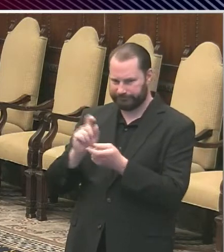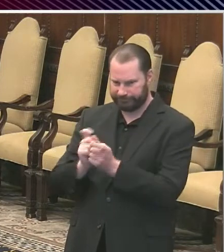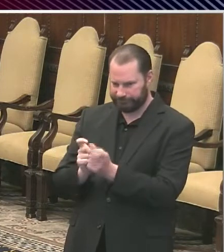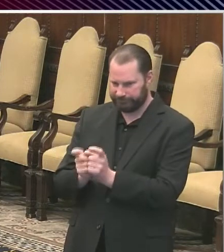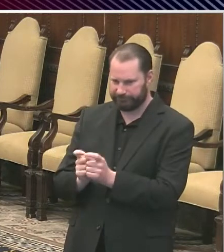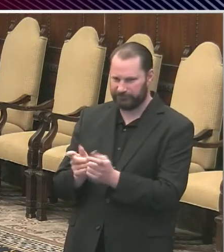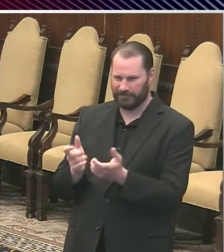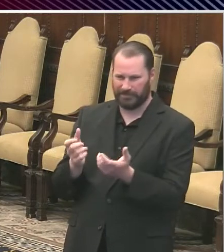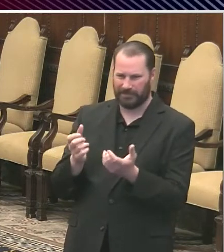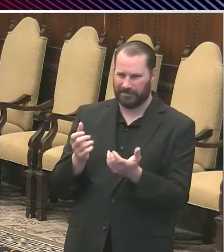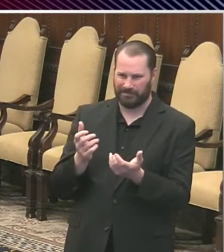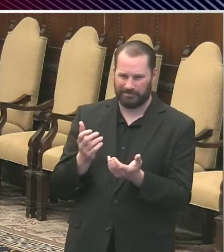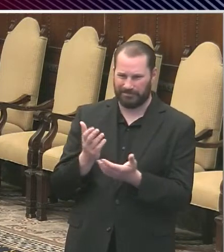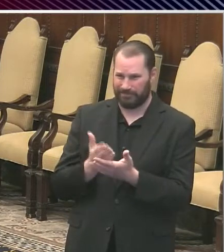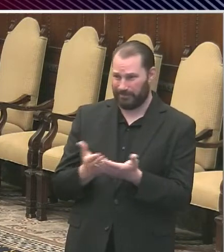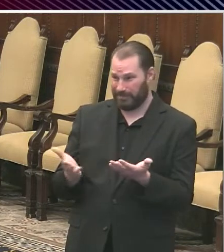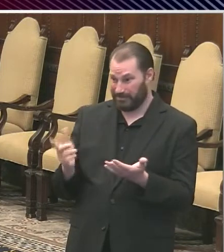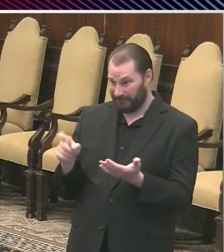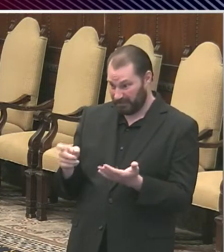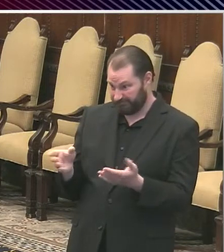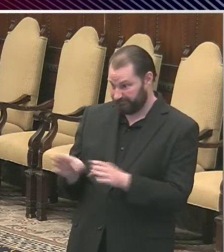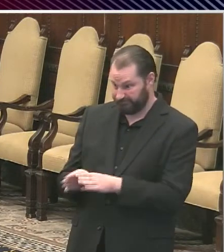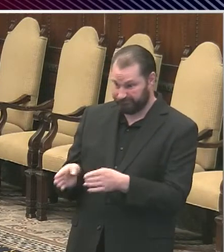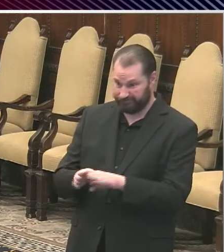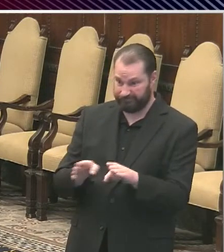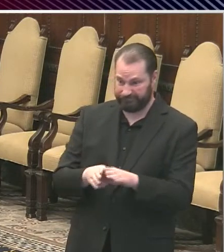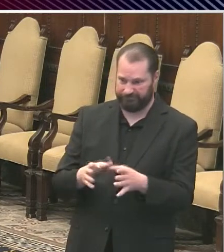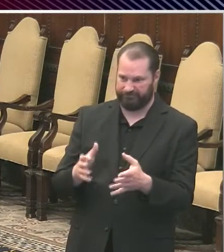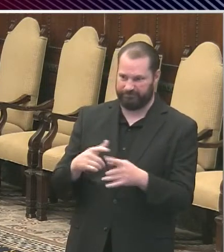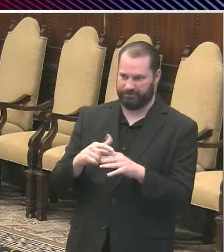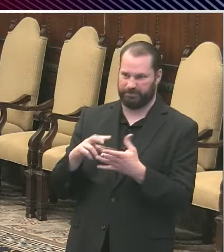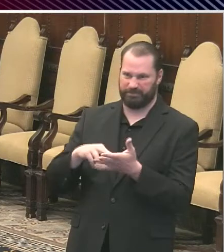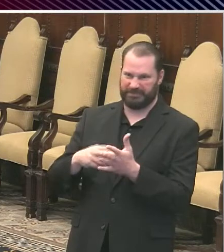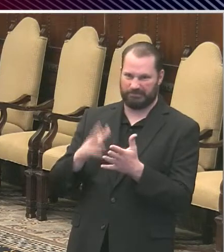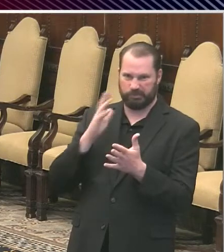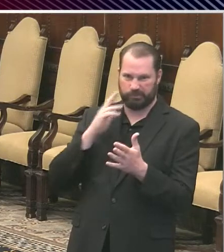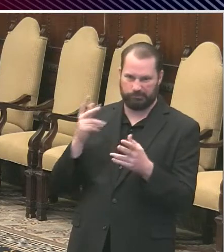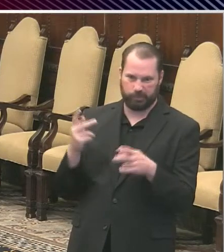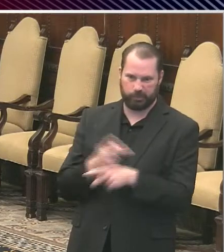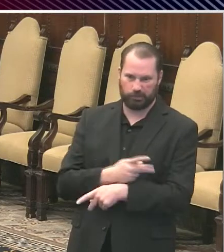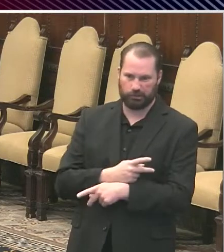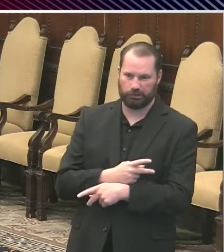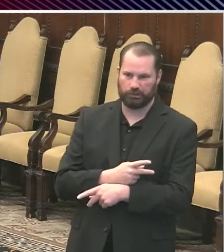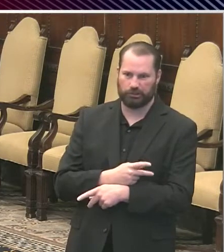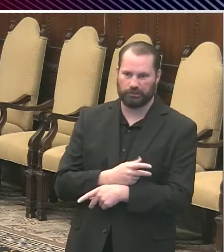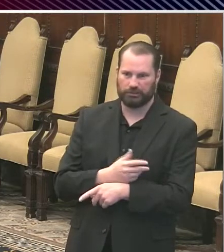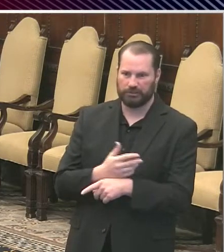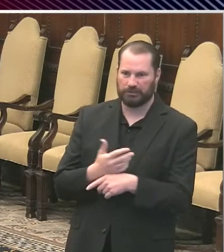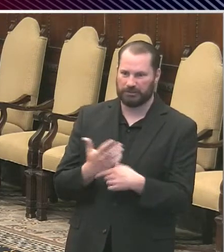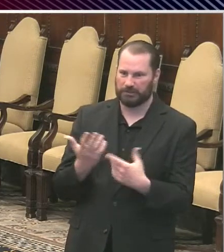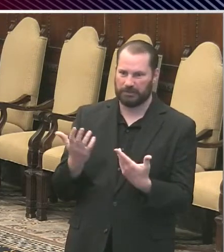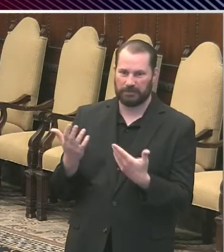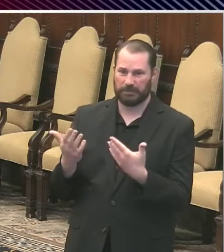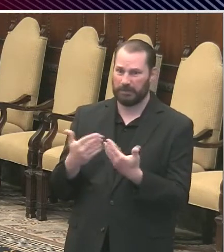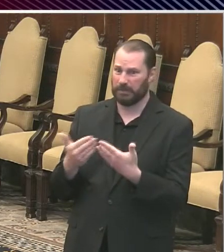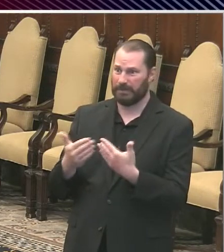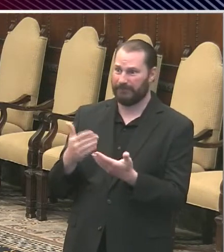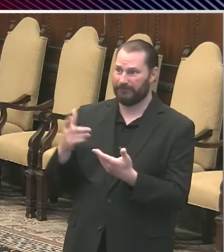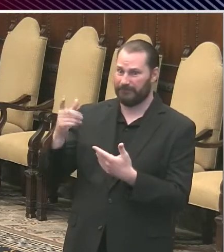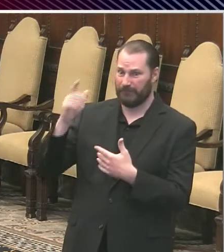So we're going to apply for everything we can apply for under the sun from the federal government and the state government. But the